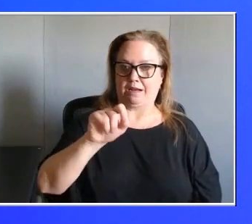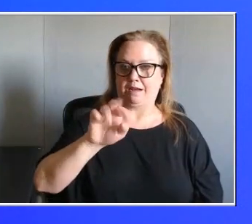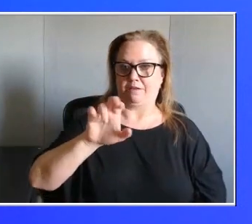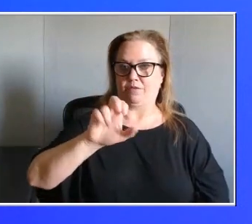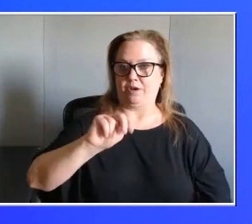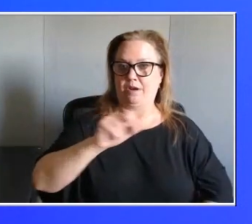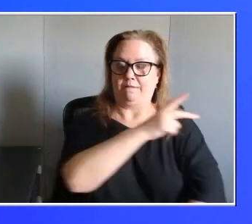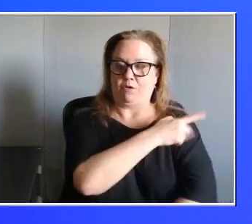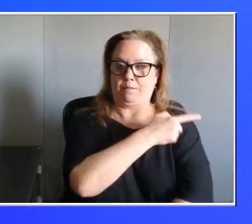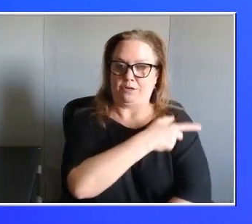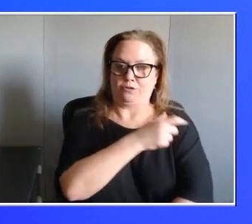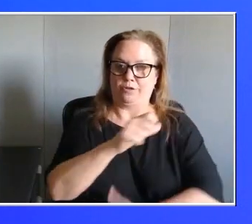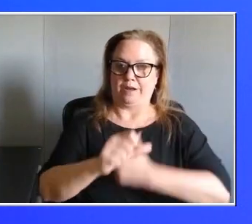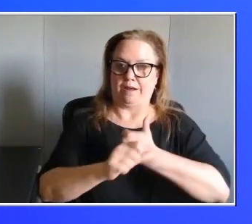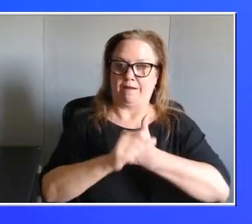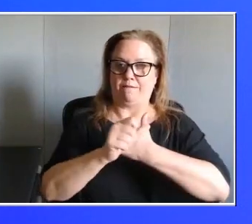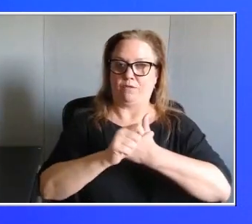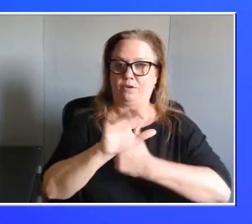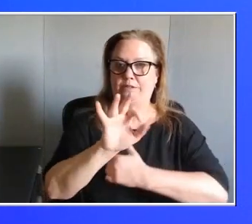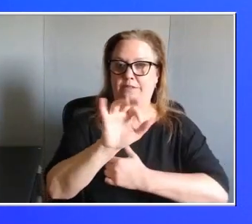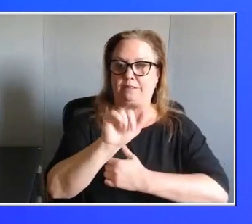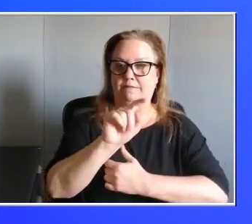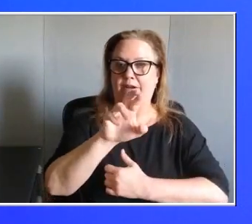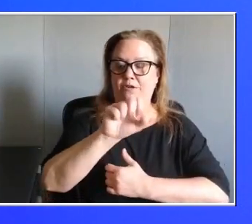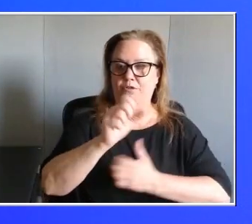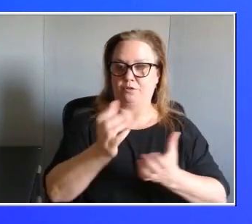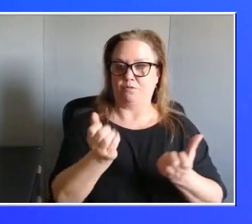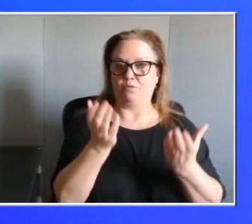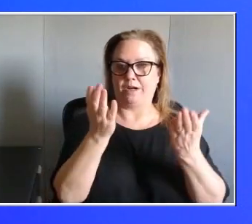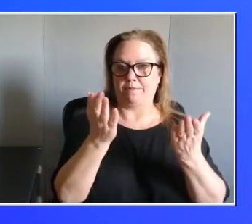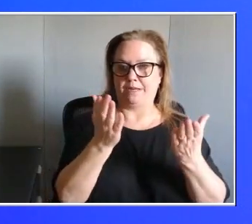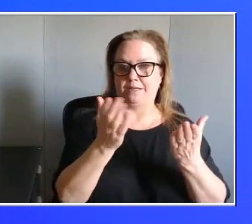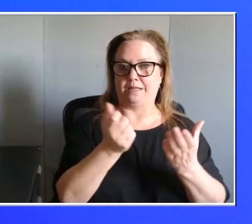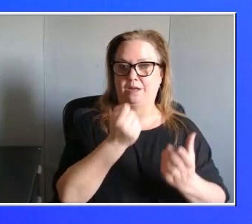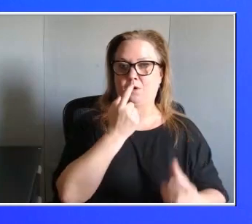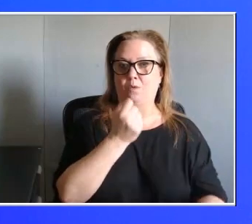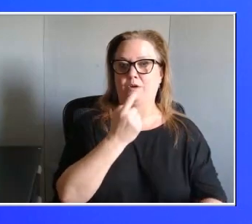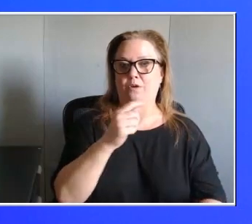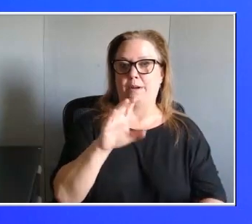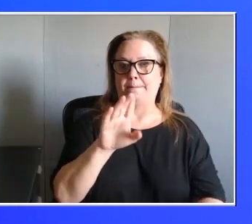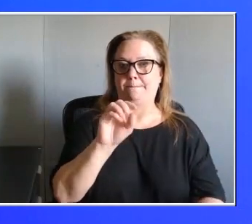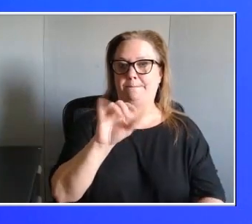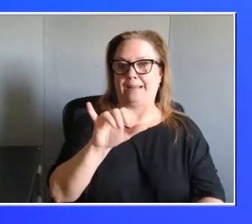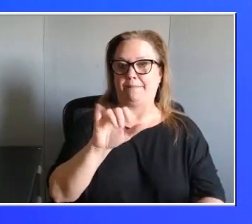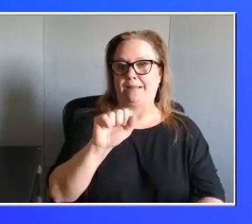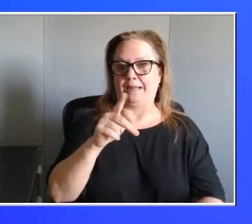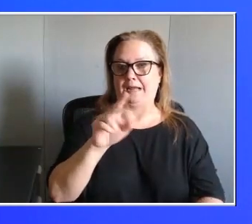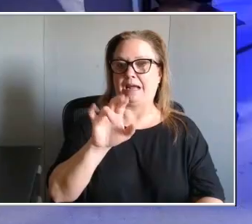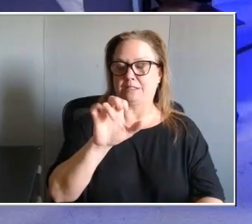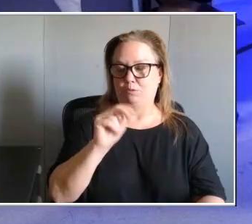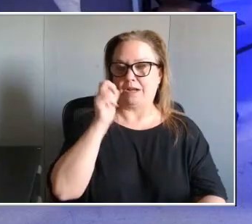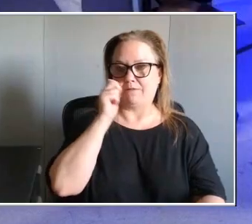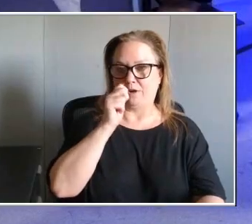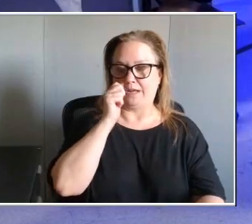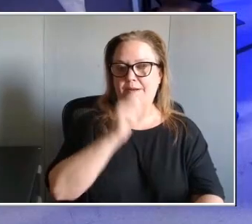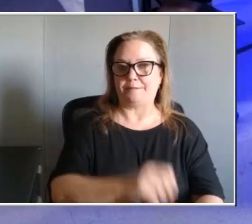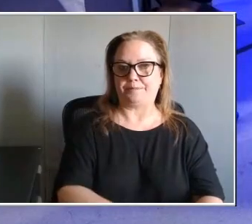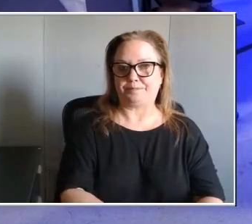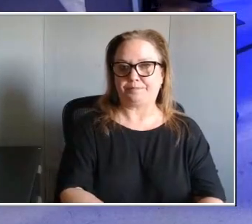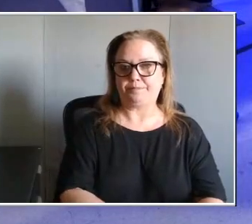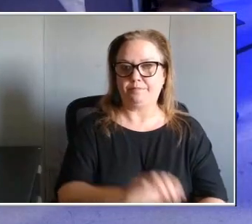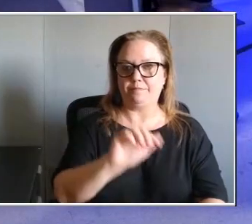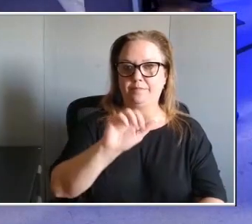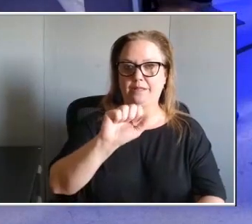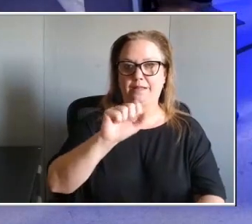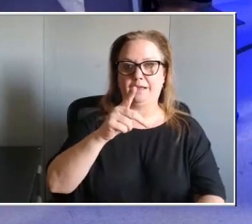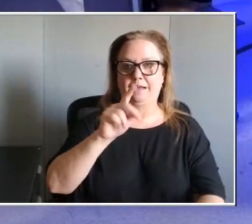who have risk factors for preeclampsia, we're often recommending that they take 1 or 2 baby aspirin a day throughout their pregnancy. This aspirin thing, it's